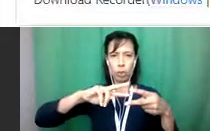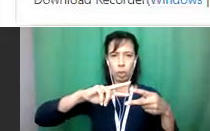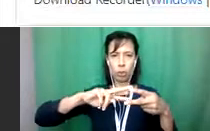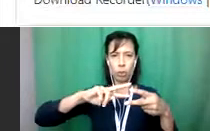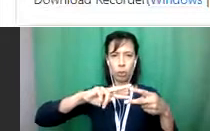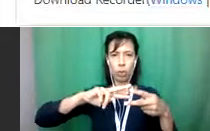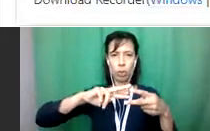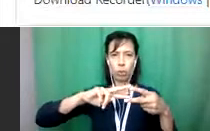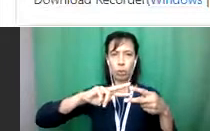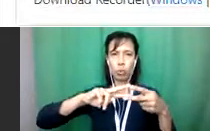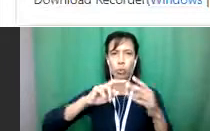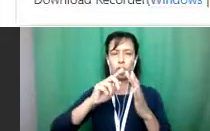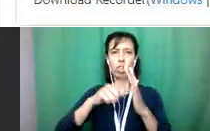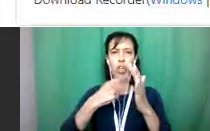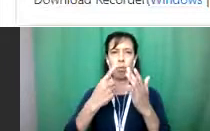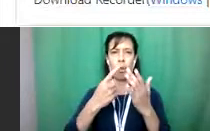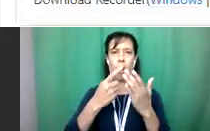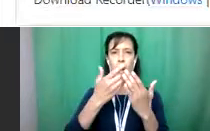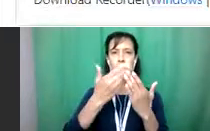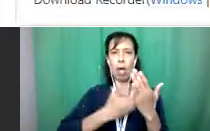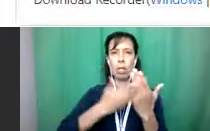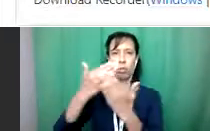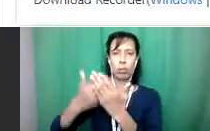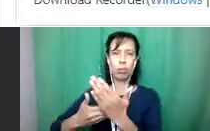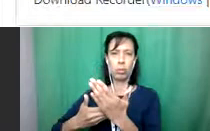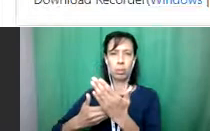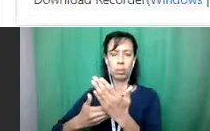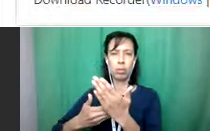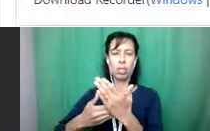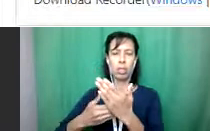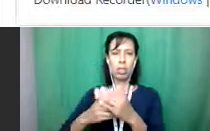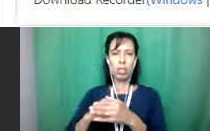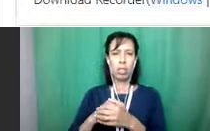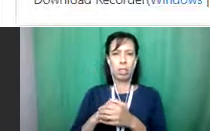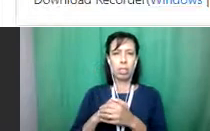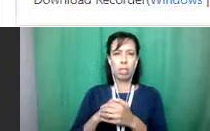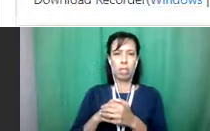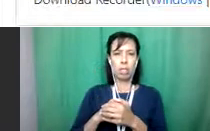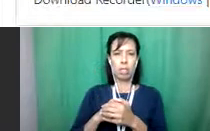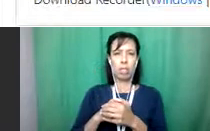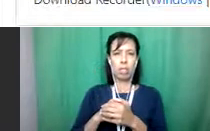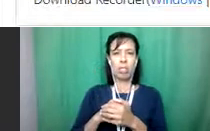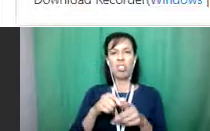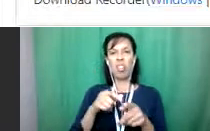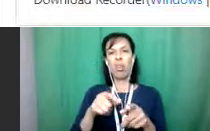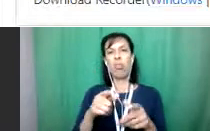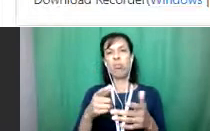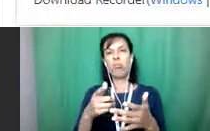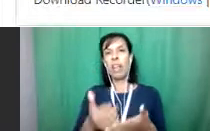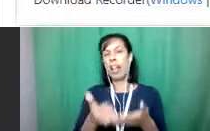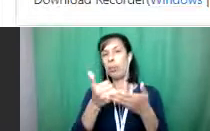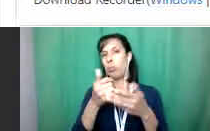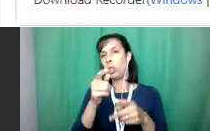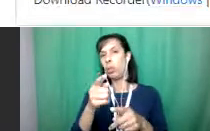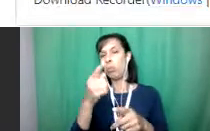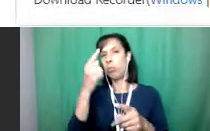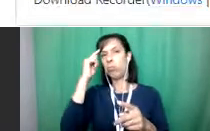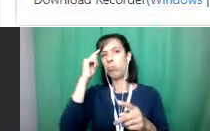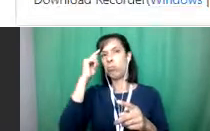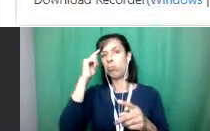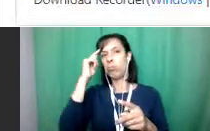journal articles there gives you a bit of a hint about what your dissertation title might look like. So somewhere in